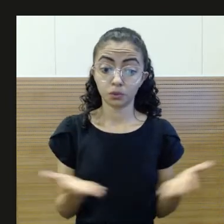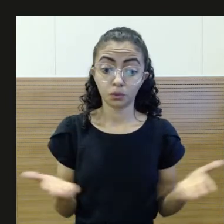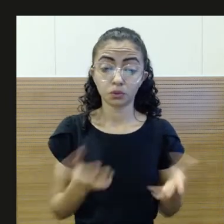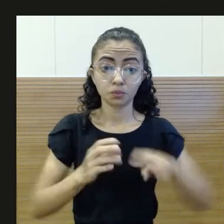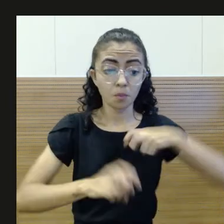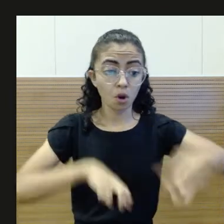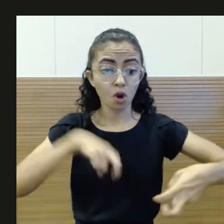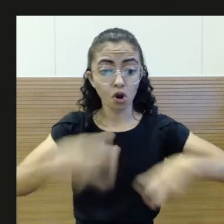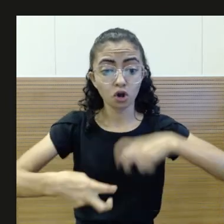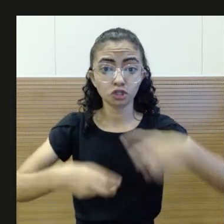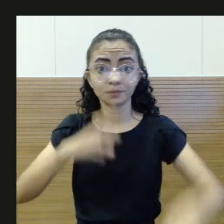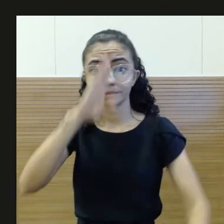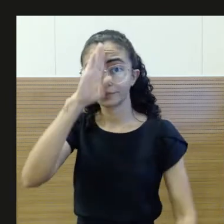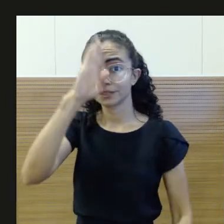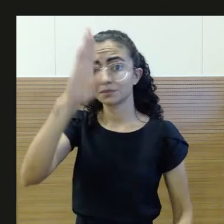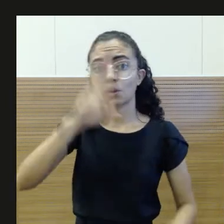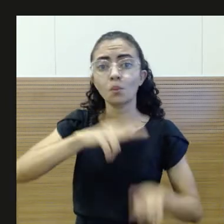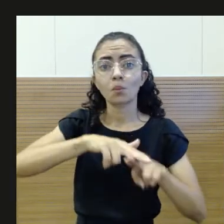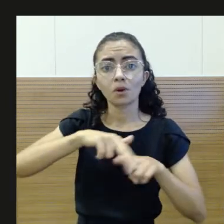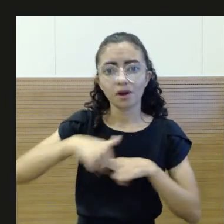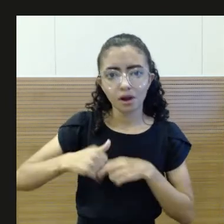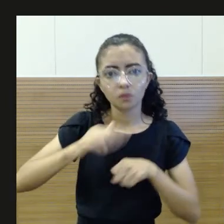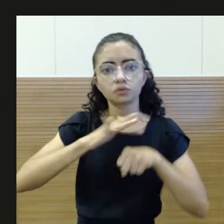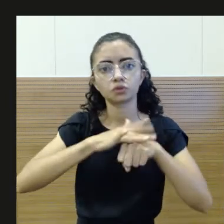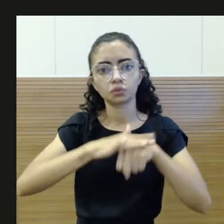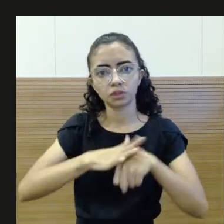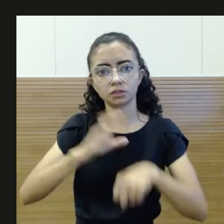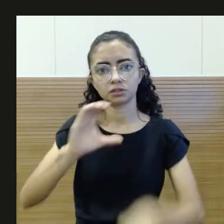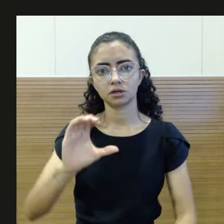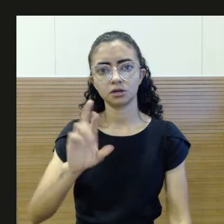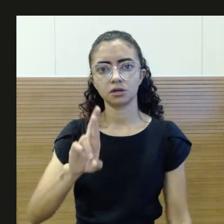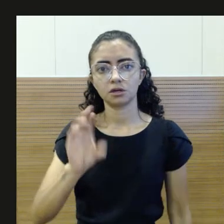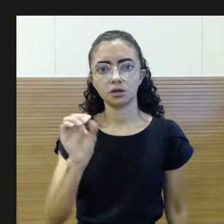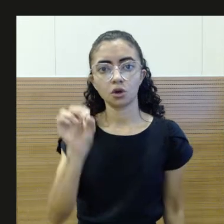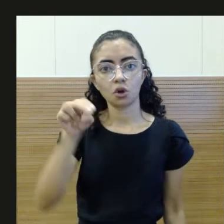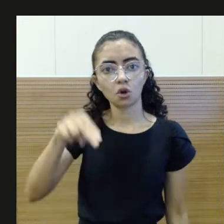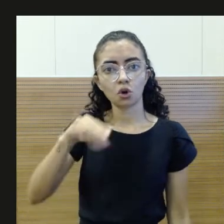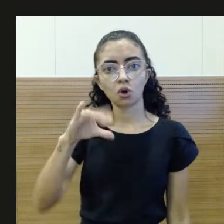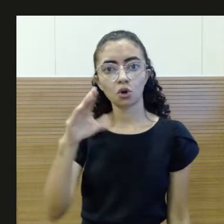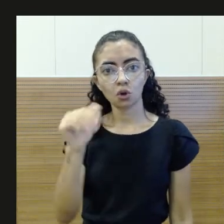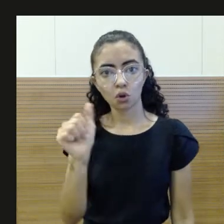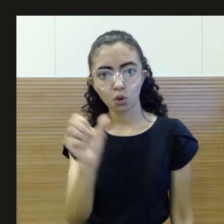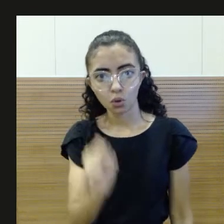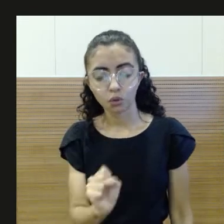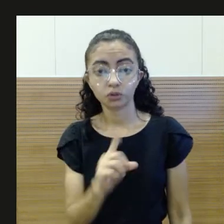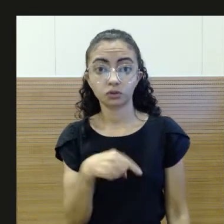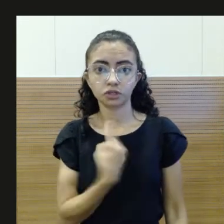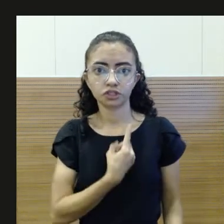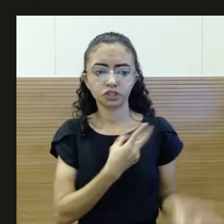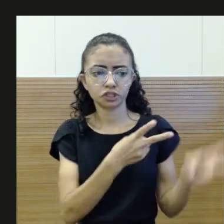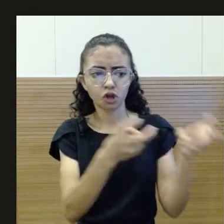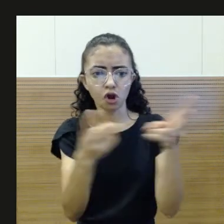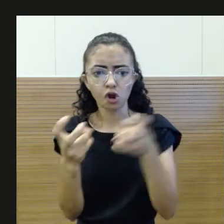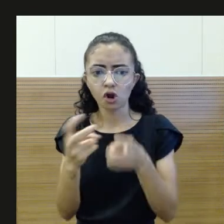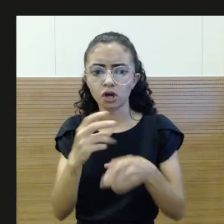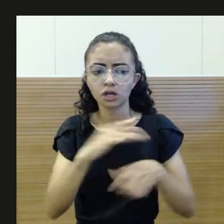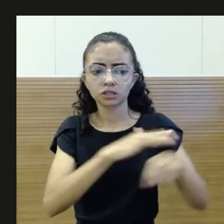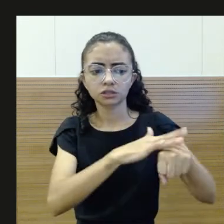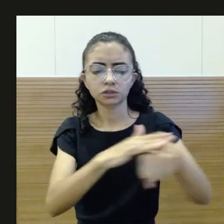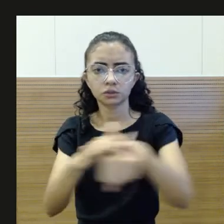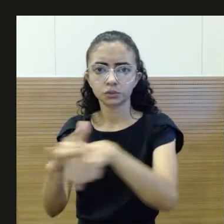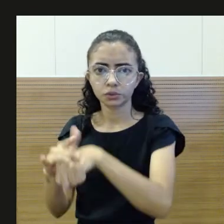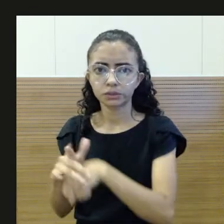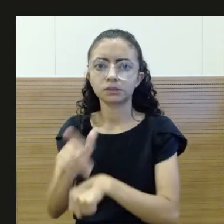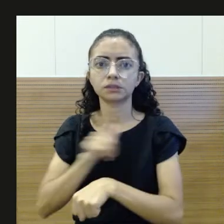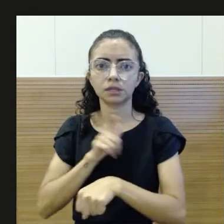of conflicts of interest. So everybody who participated declared absence of conflicts of interest. So those are the three